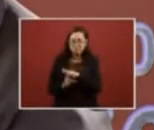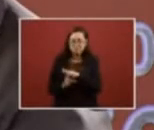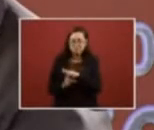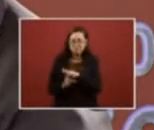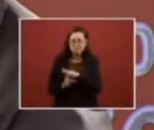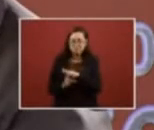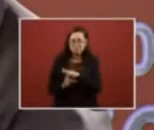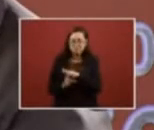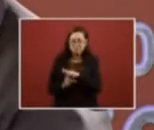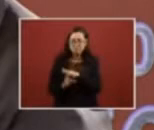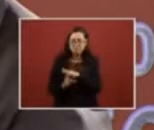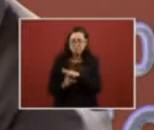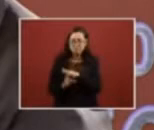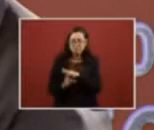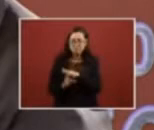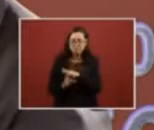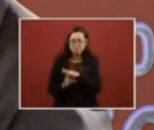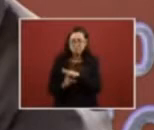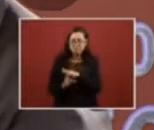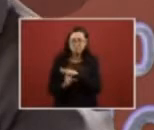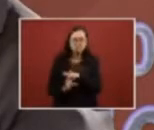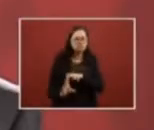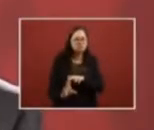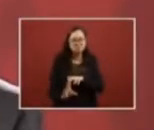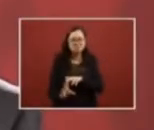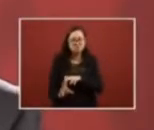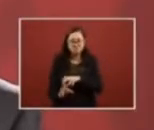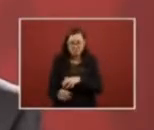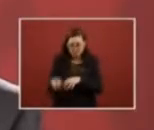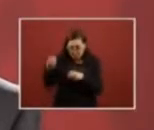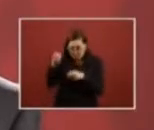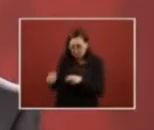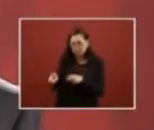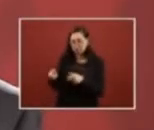growing humanitarian needs.